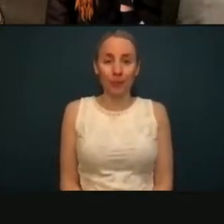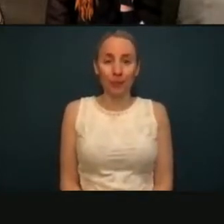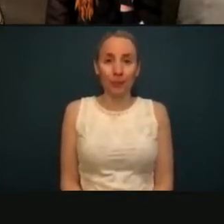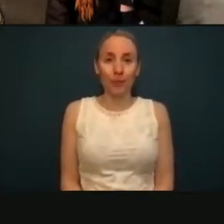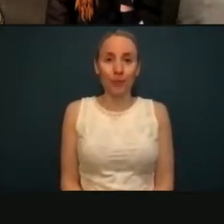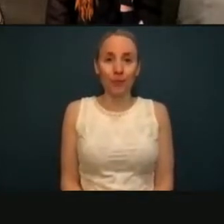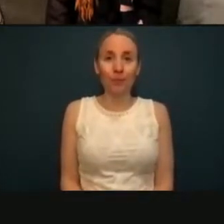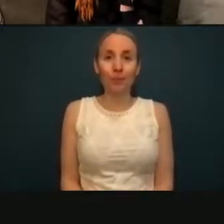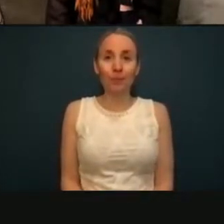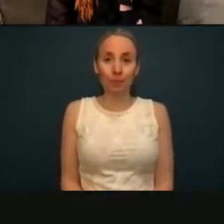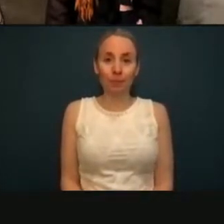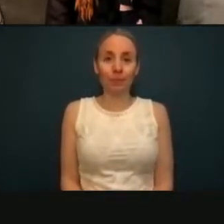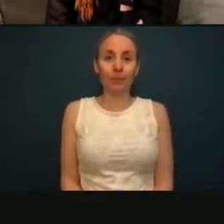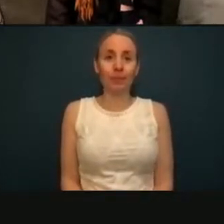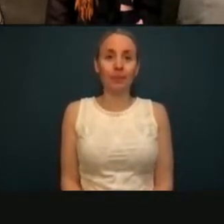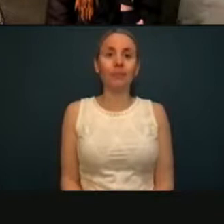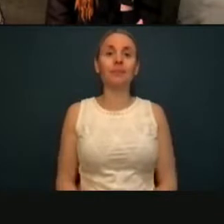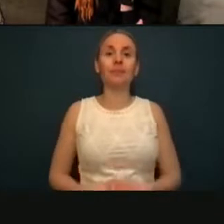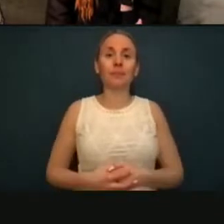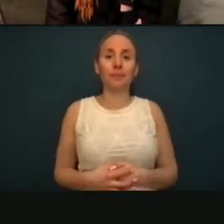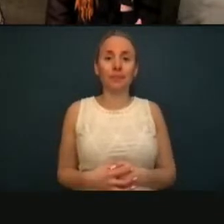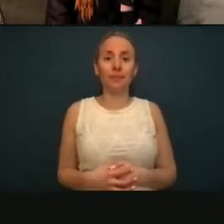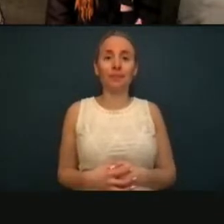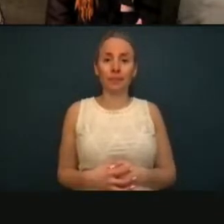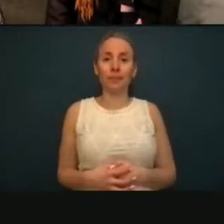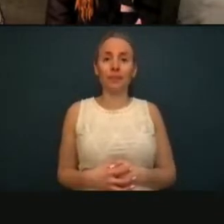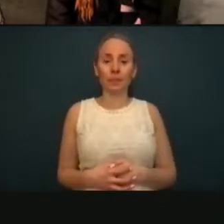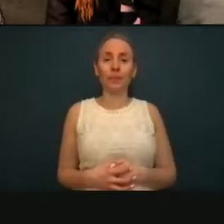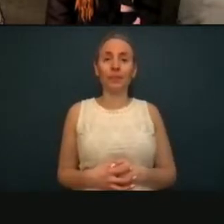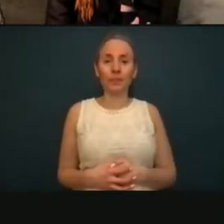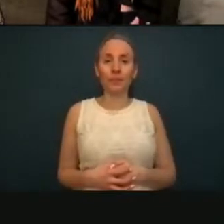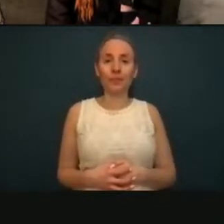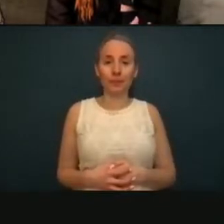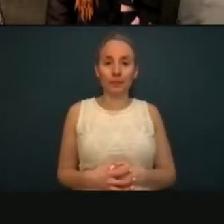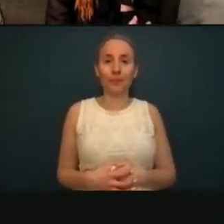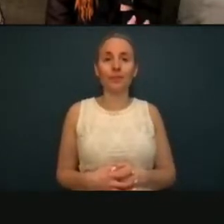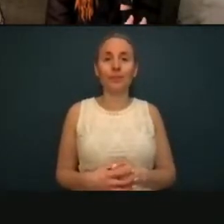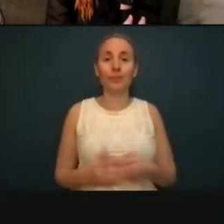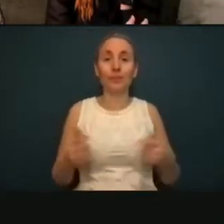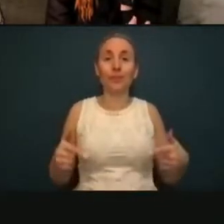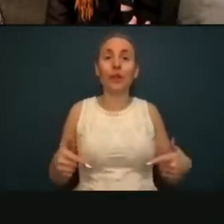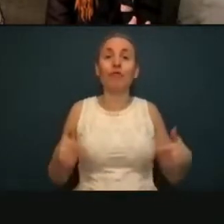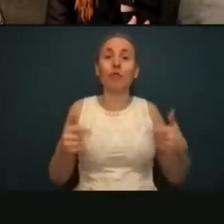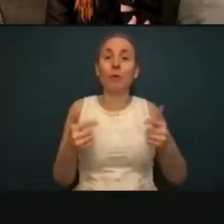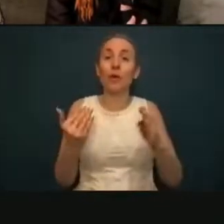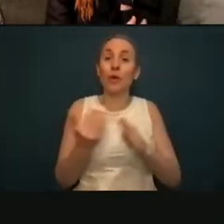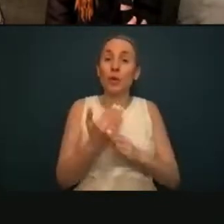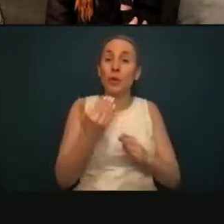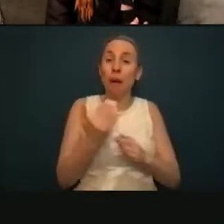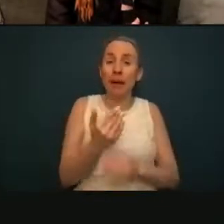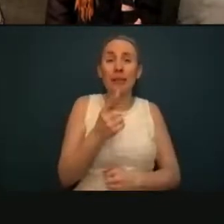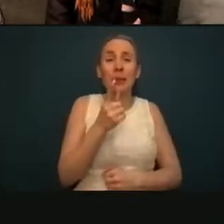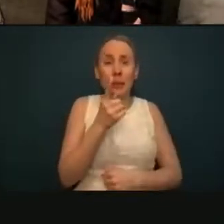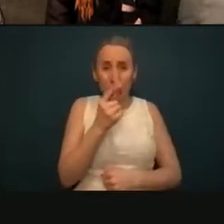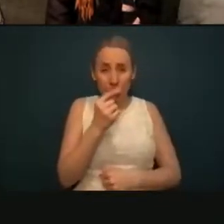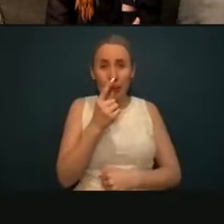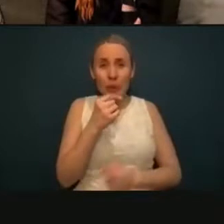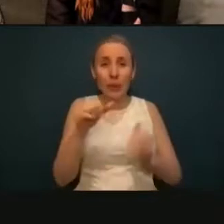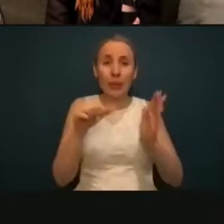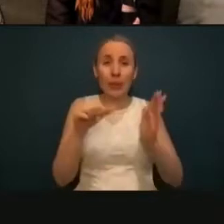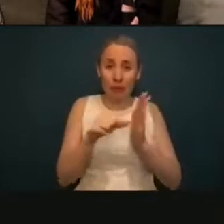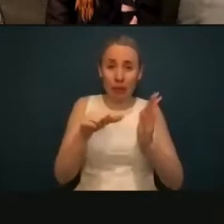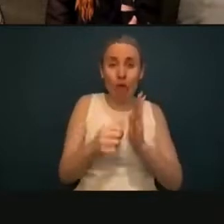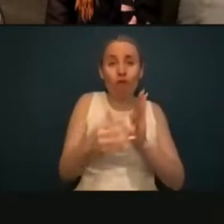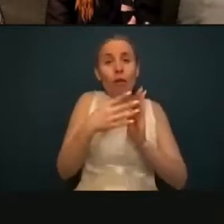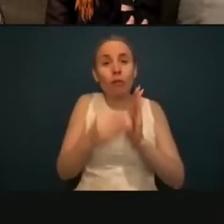working remotely sometimes is quite difficult, and especially when some apps